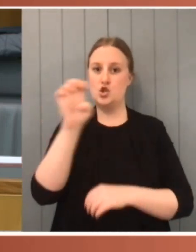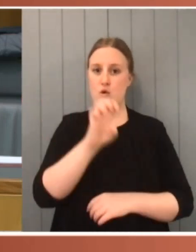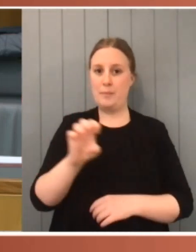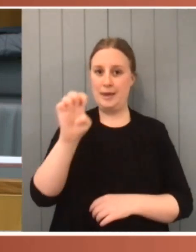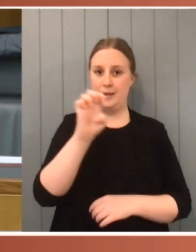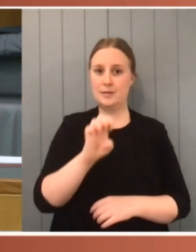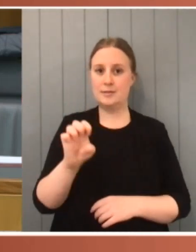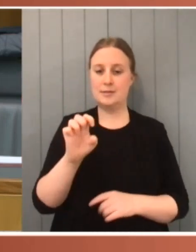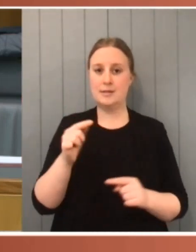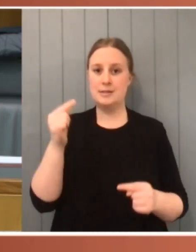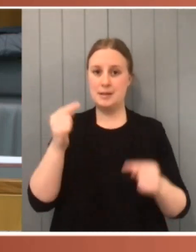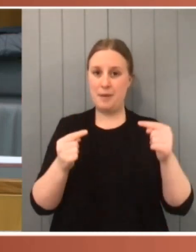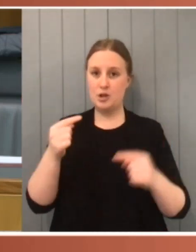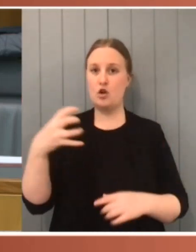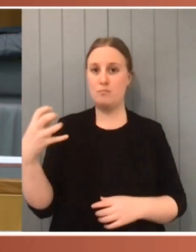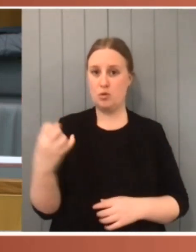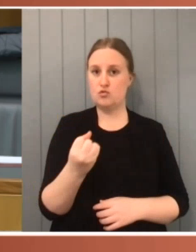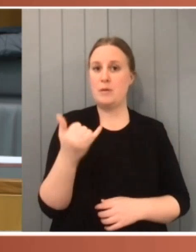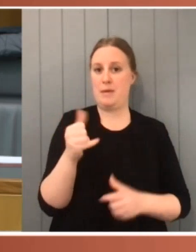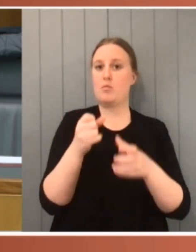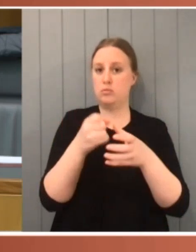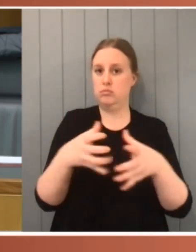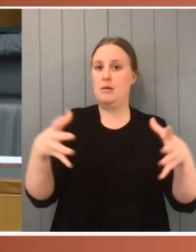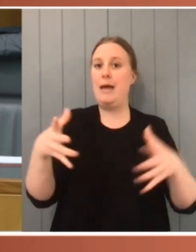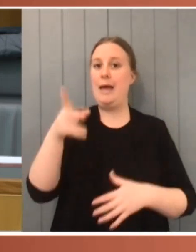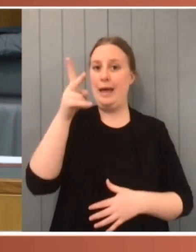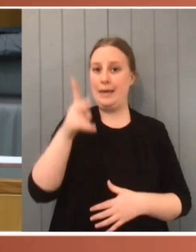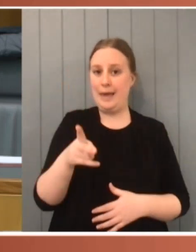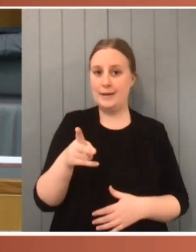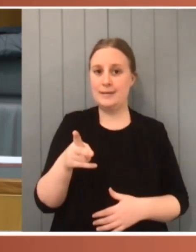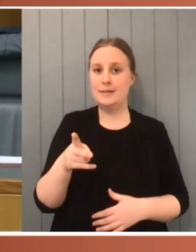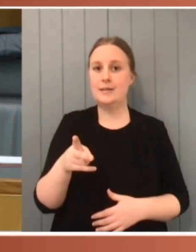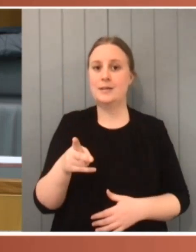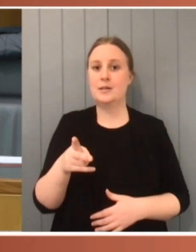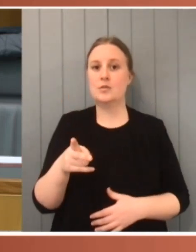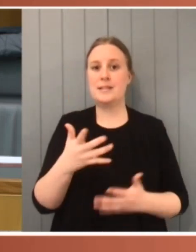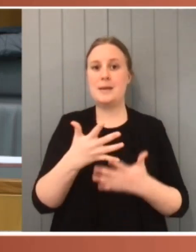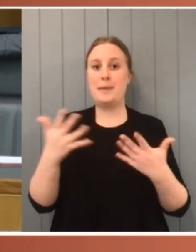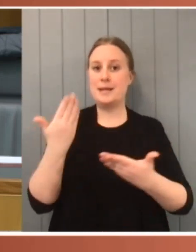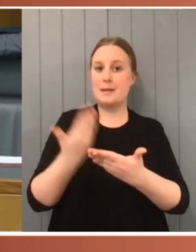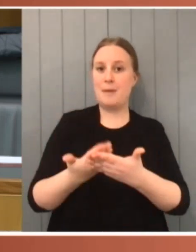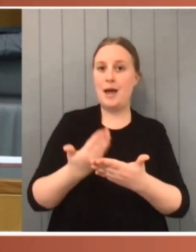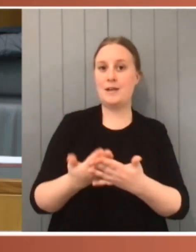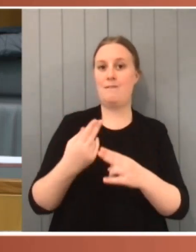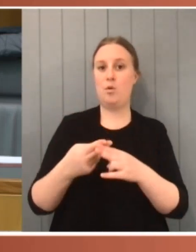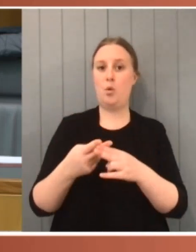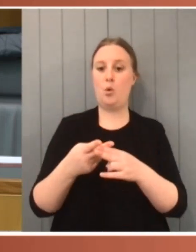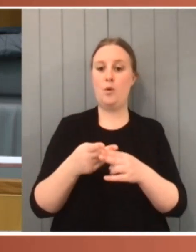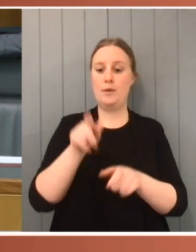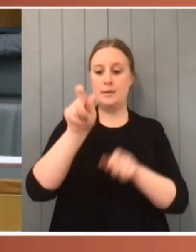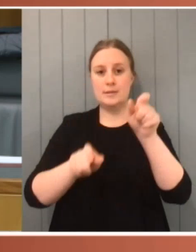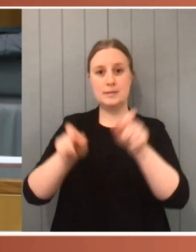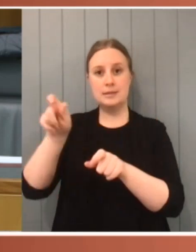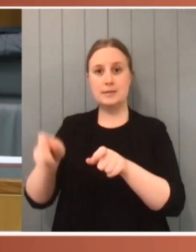because there's a demand for greater citizen participation. So that's the most direct way of increasing citizen participation, alongside